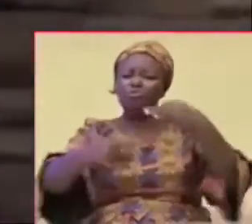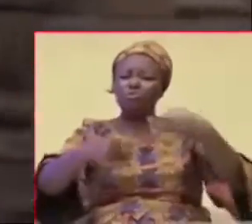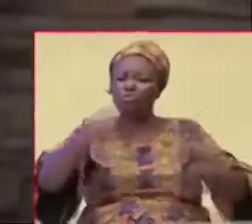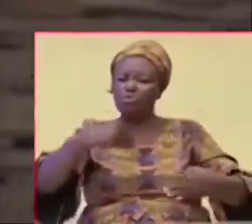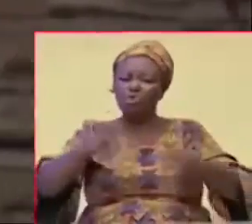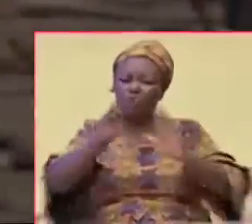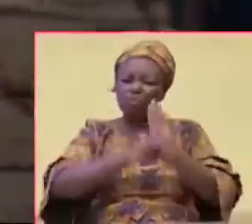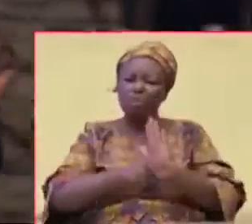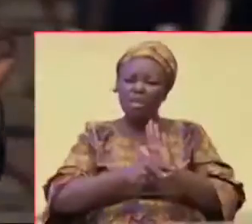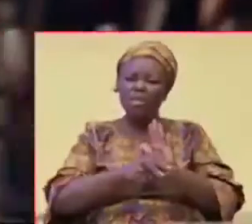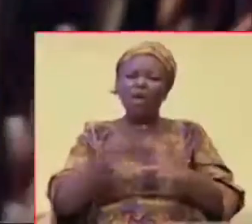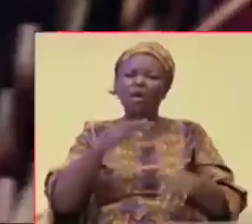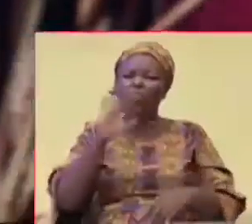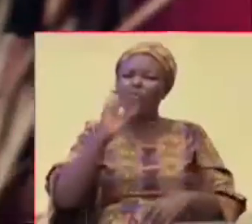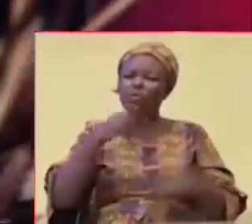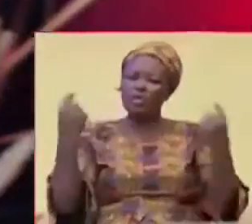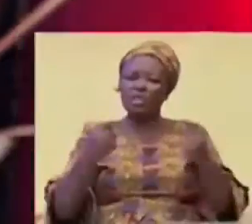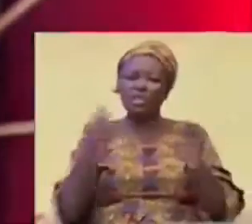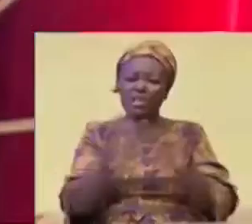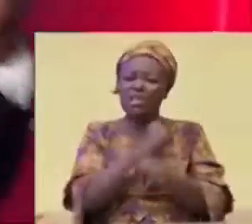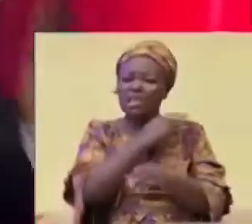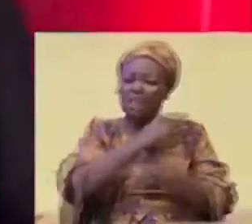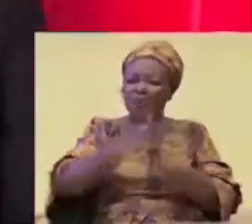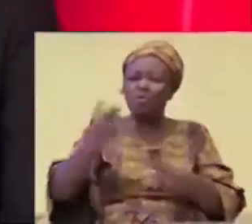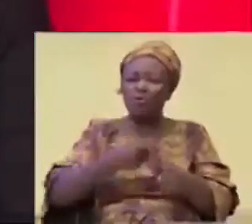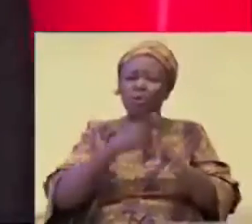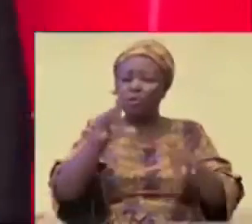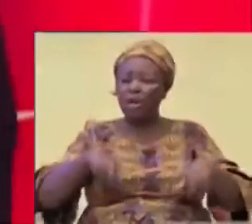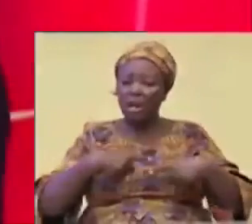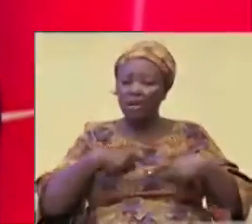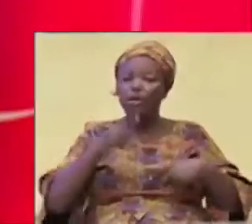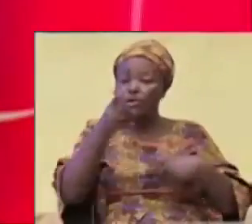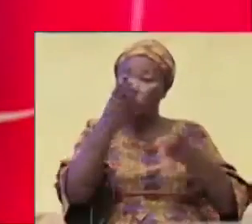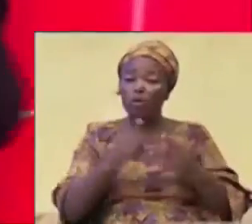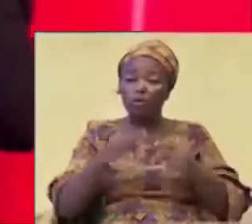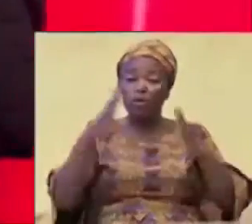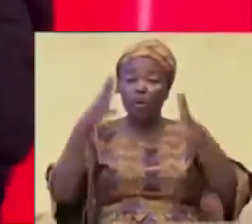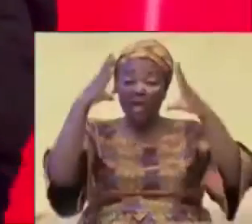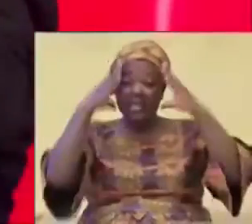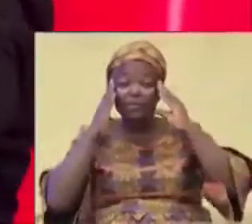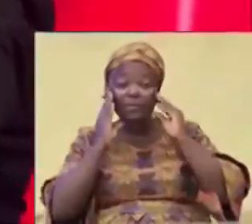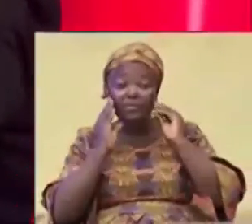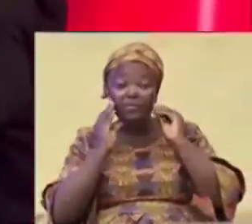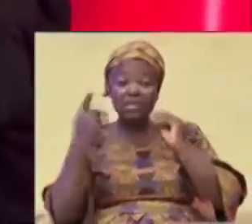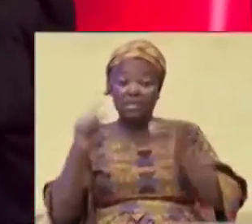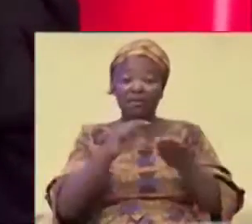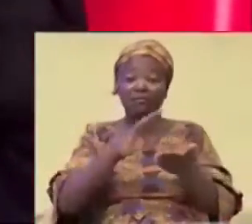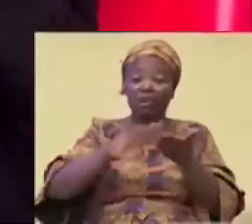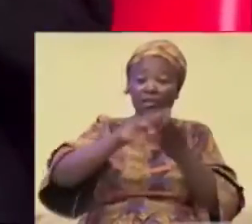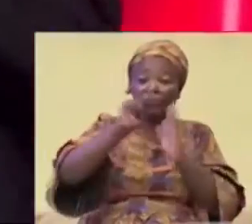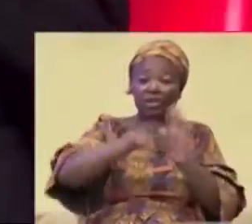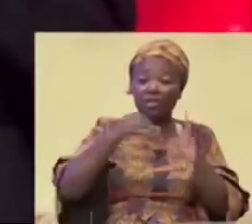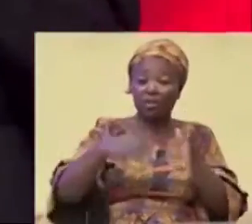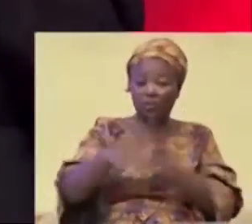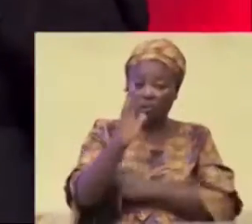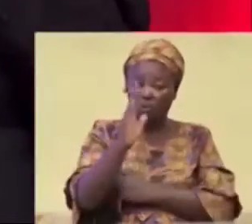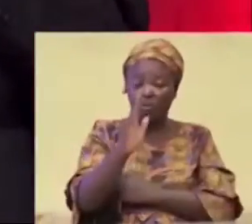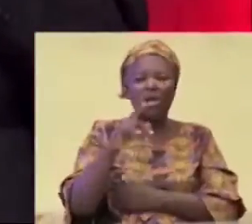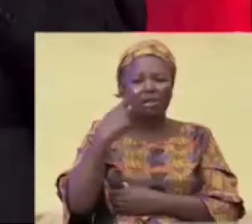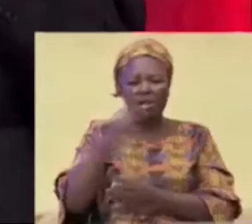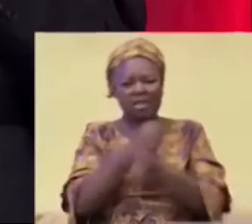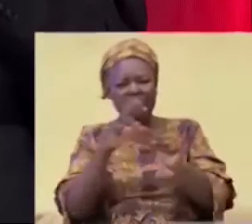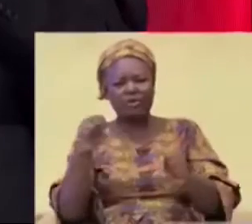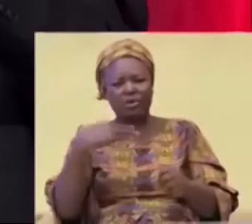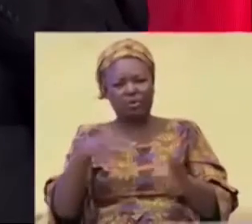of judgment for your sin taken away from your life. You want to experience the forgiveness of